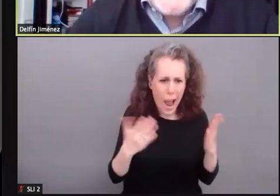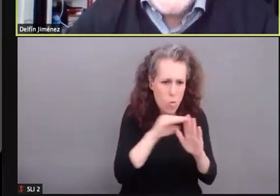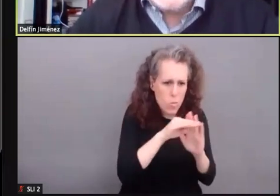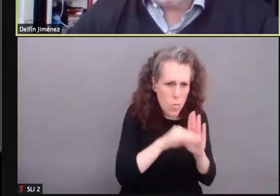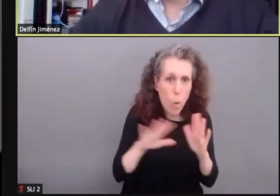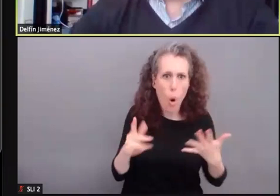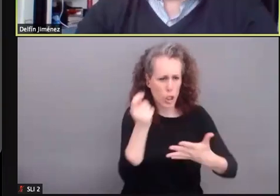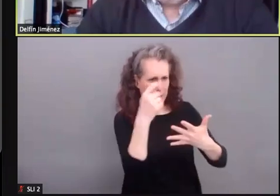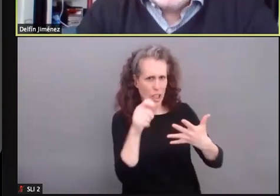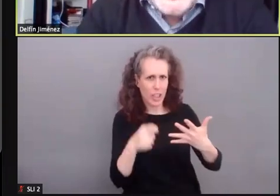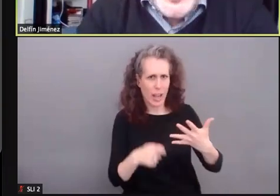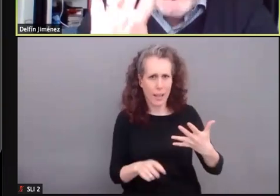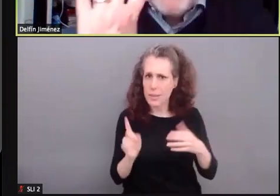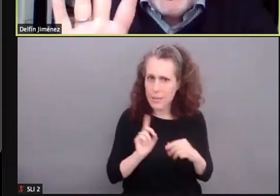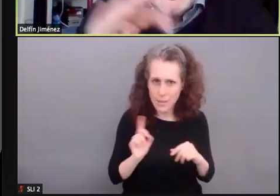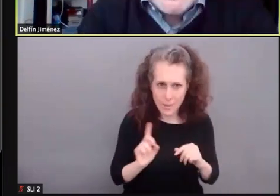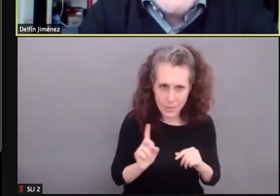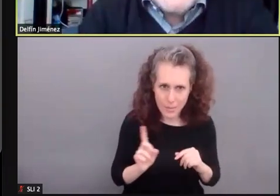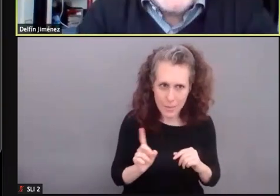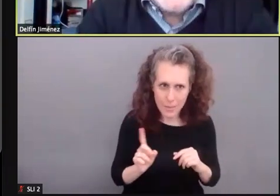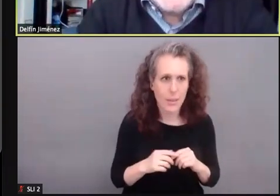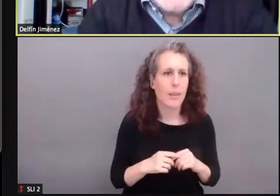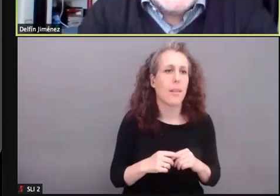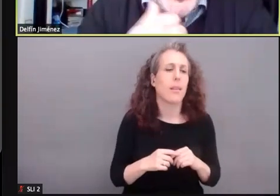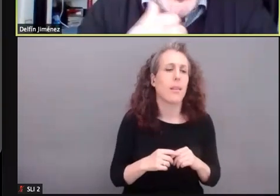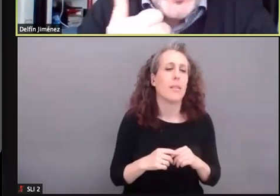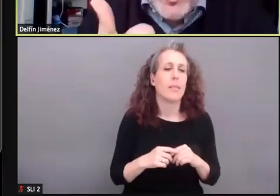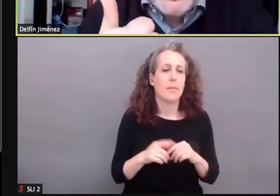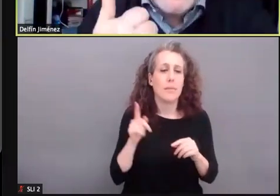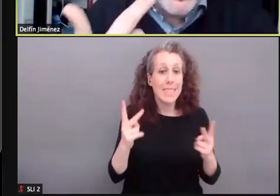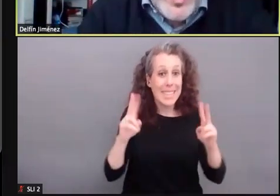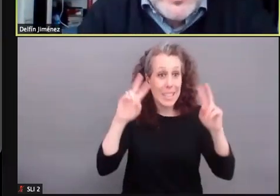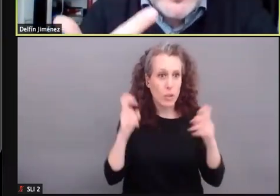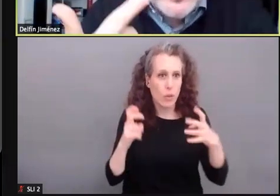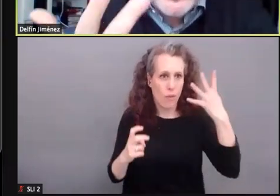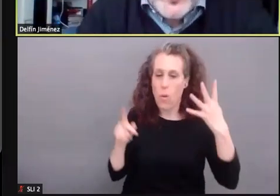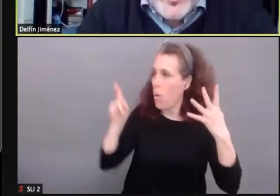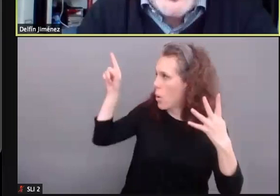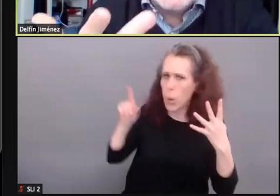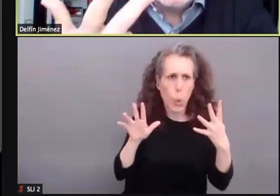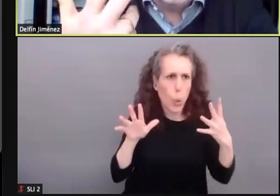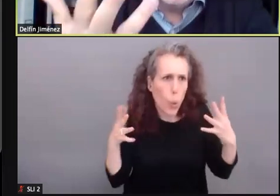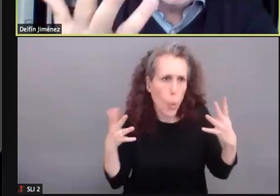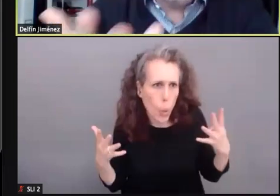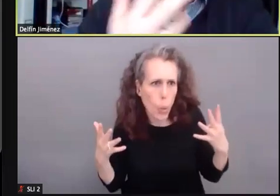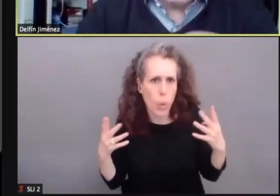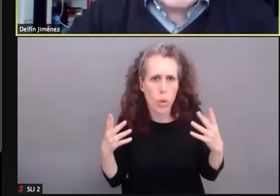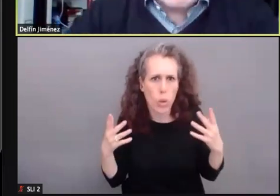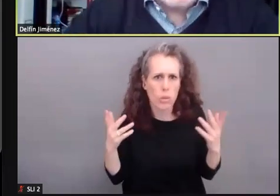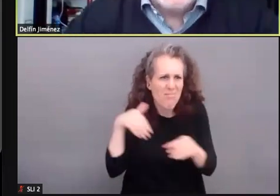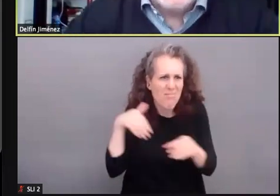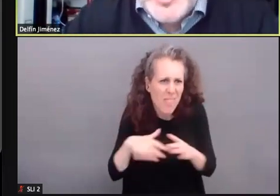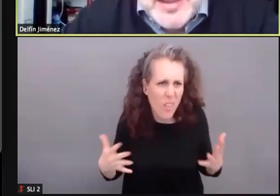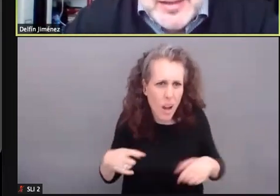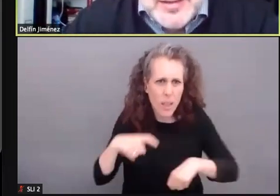then there are 4 key issues: the who, what, when, and how